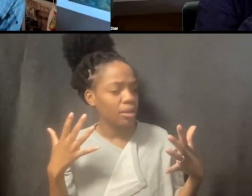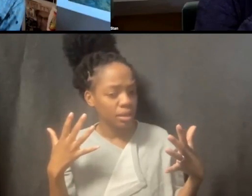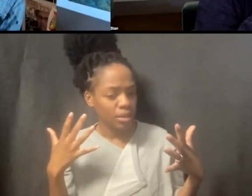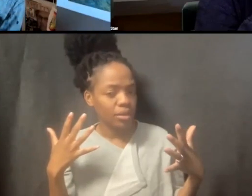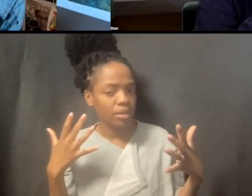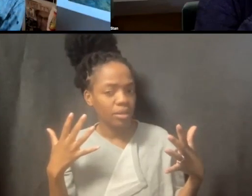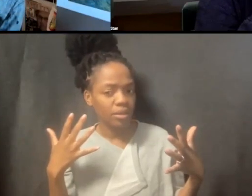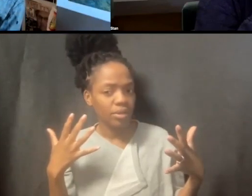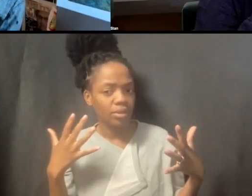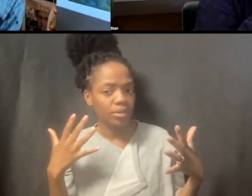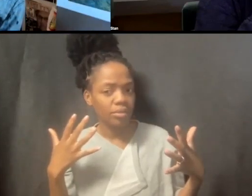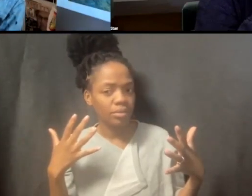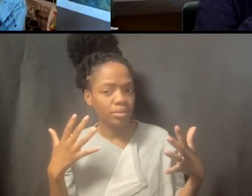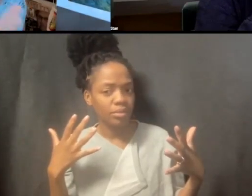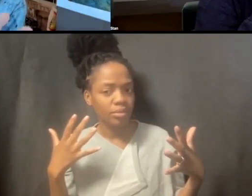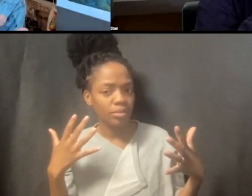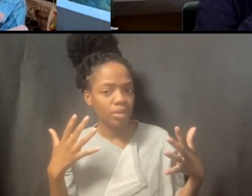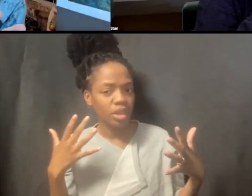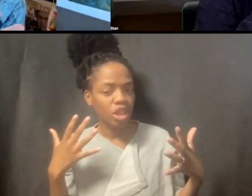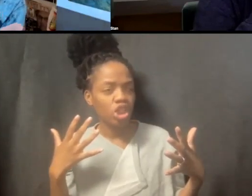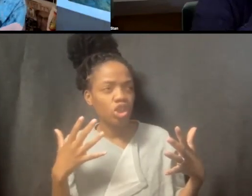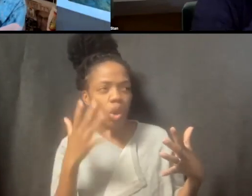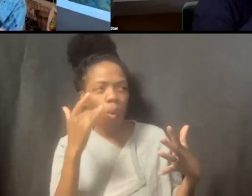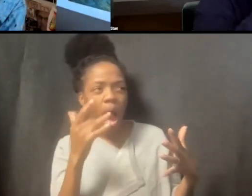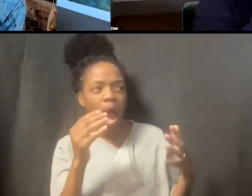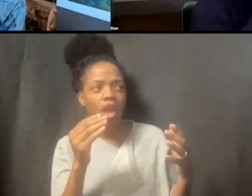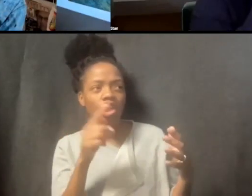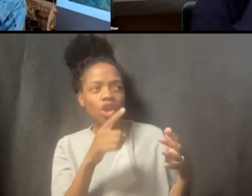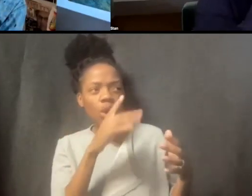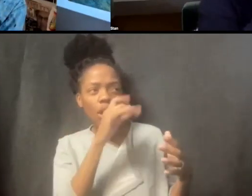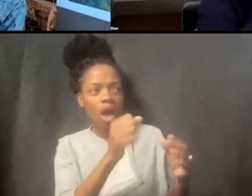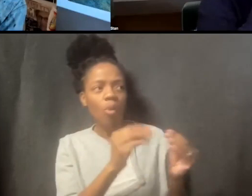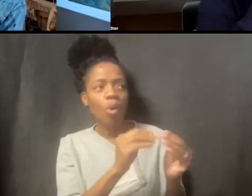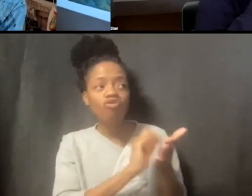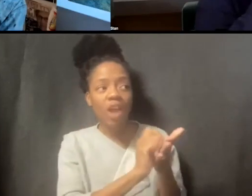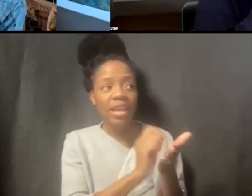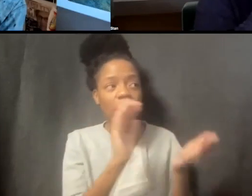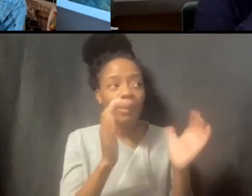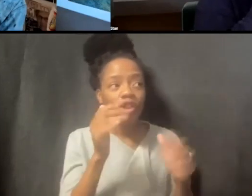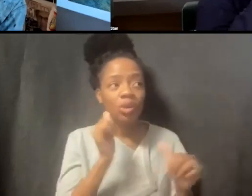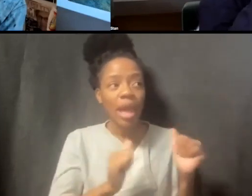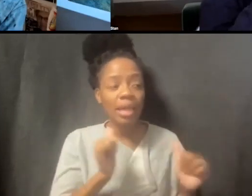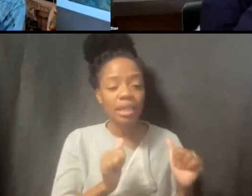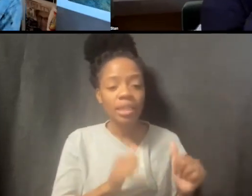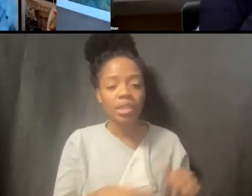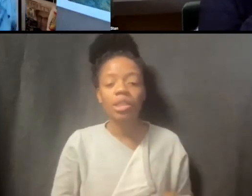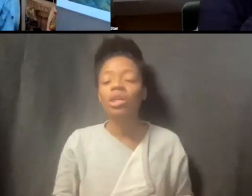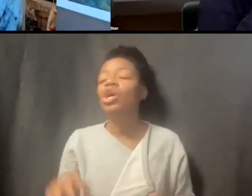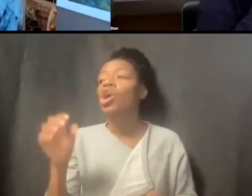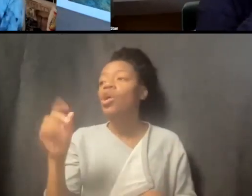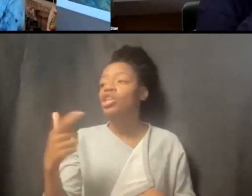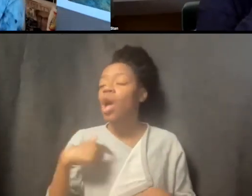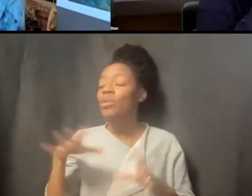What made you go more to writing than acting? The reason I did get accepted to NYU